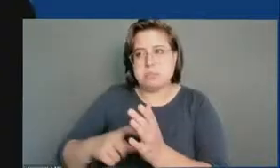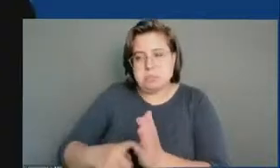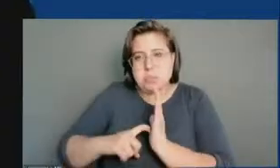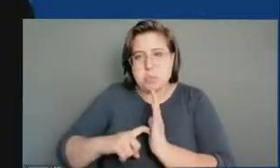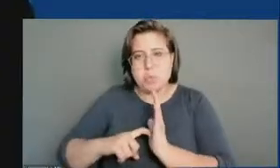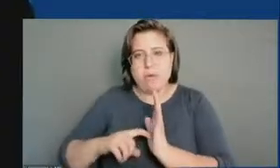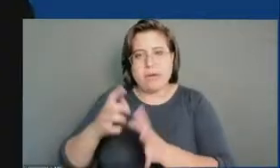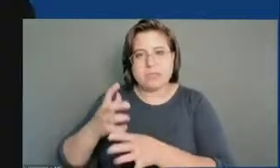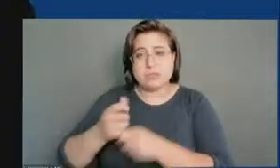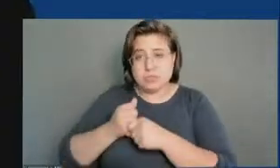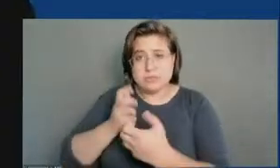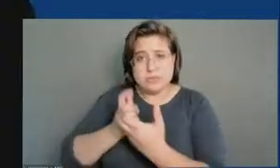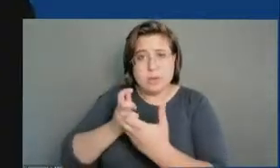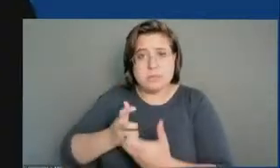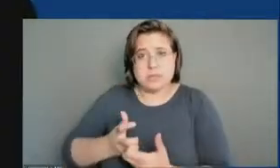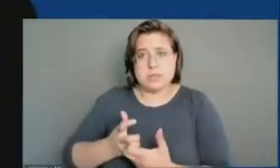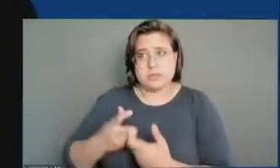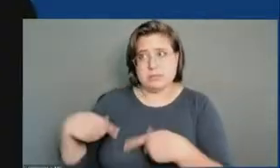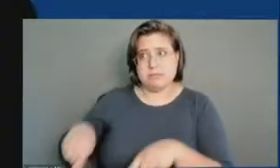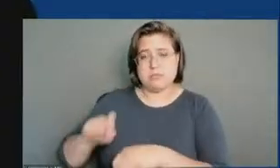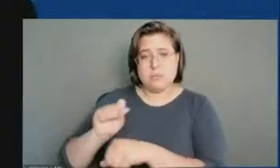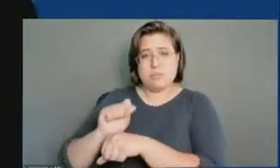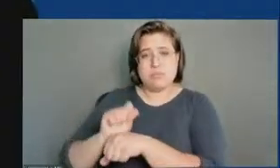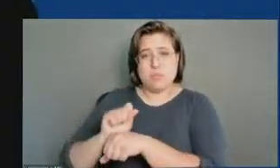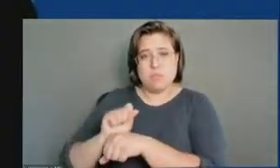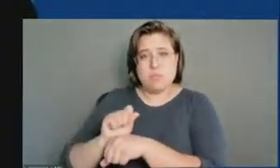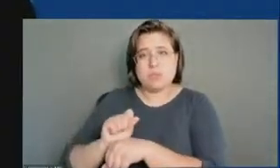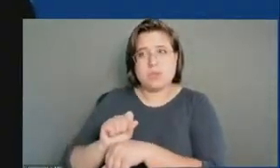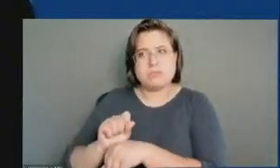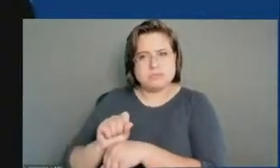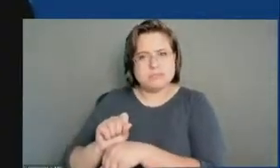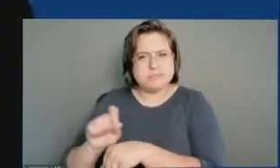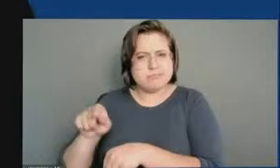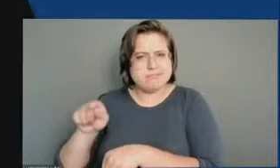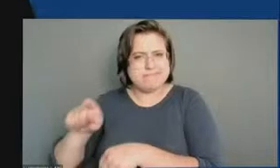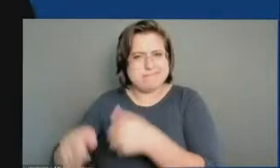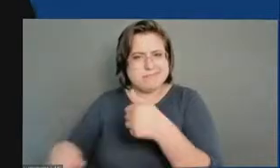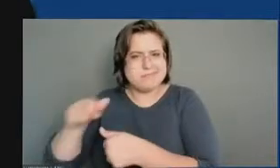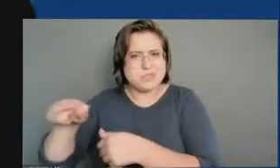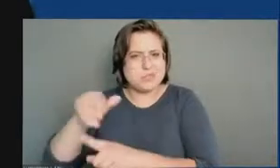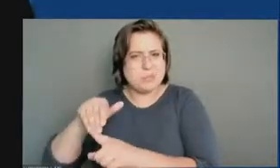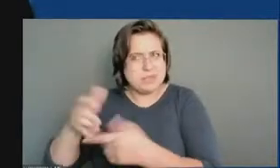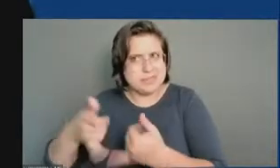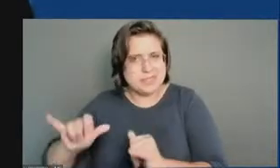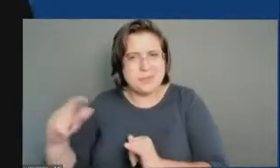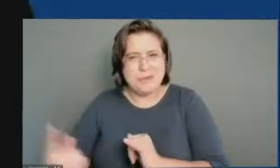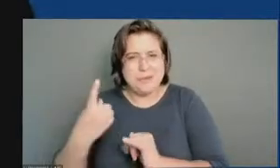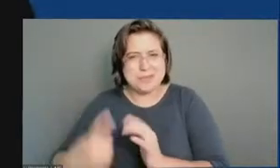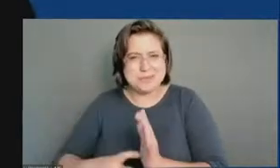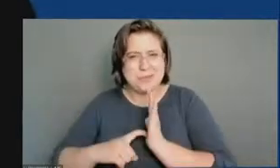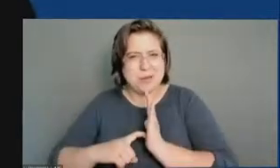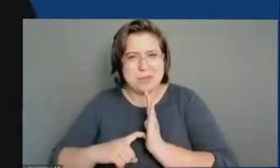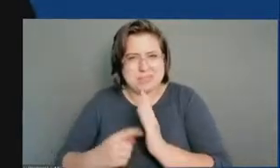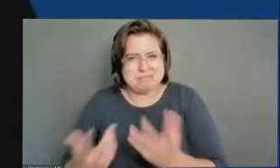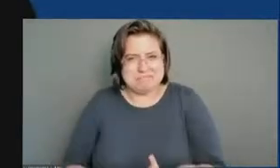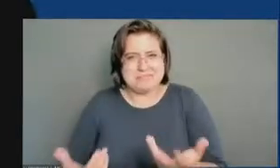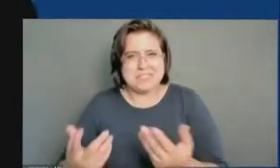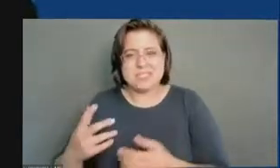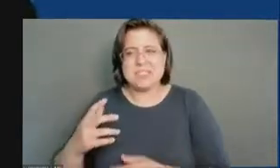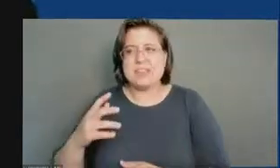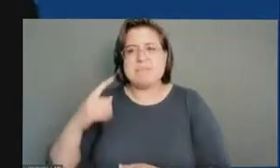receive accommodations in the workplace. Employers are reminded that that is still a requirement. And I think